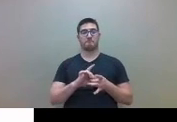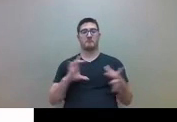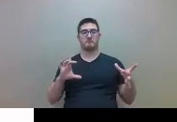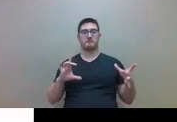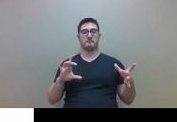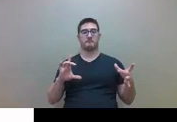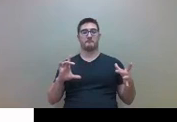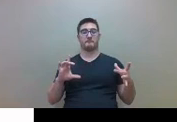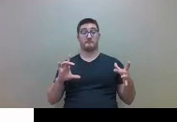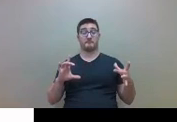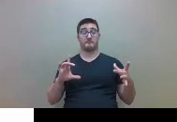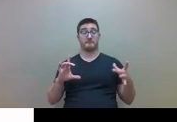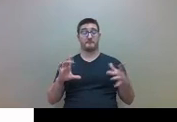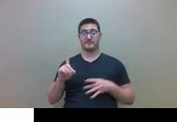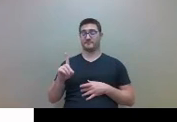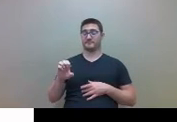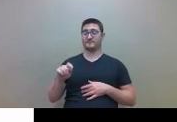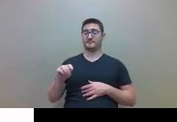of